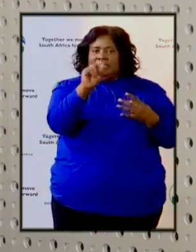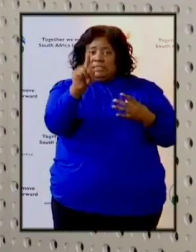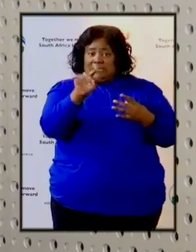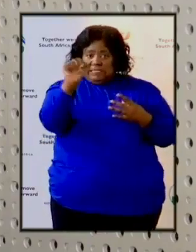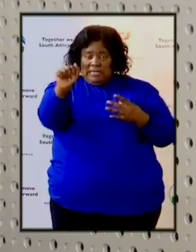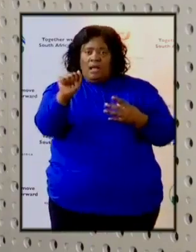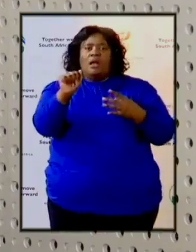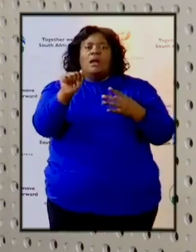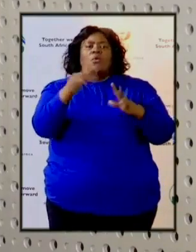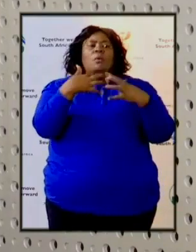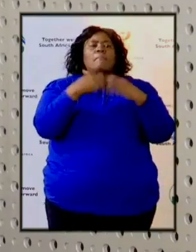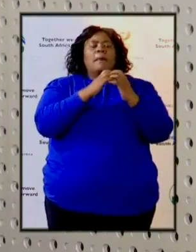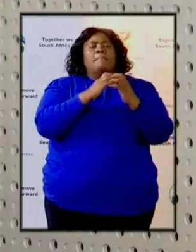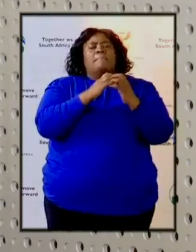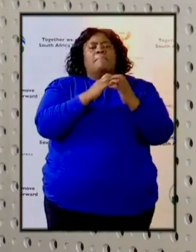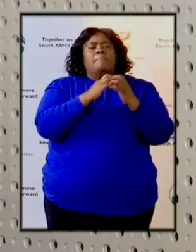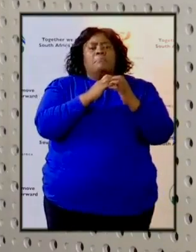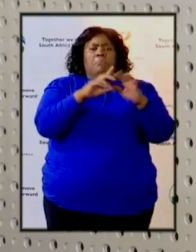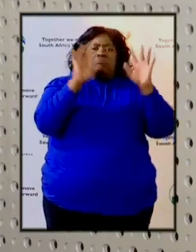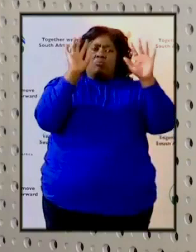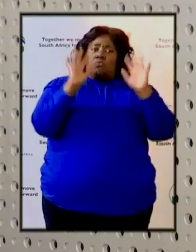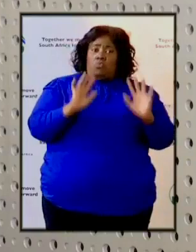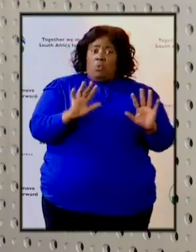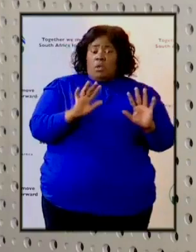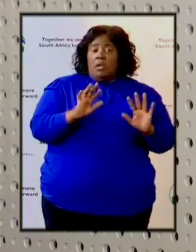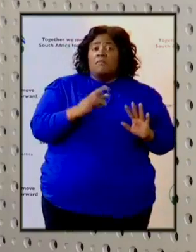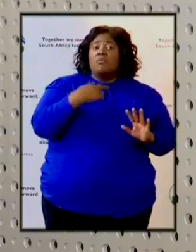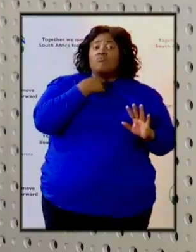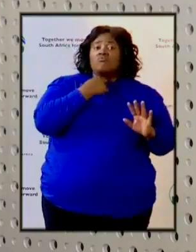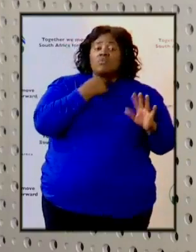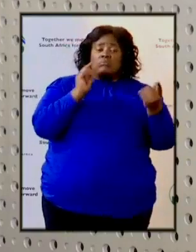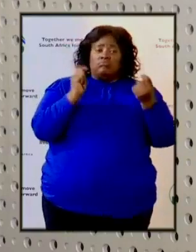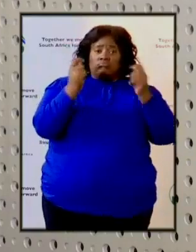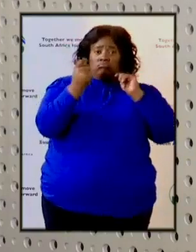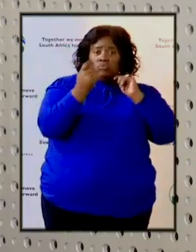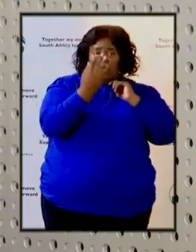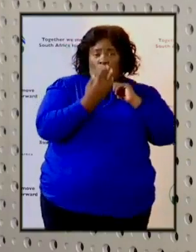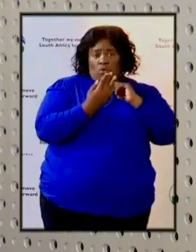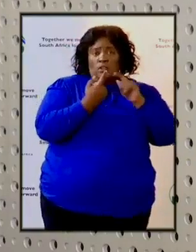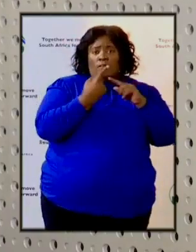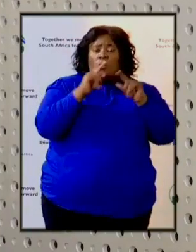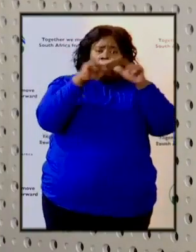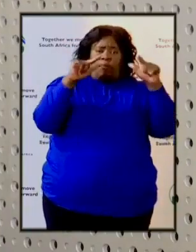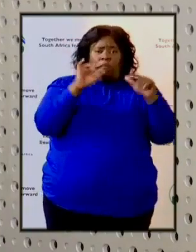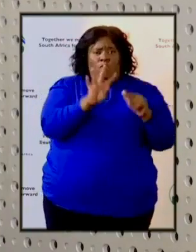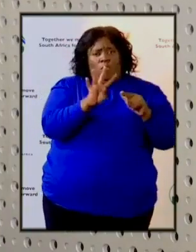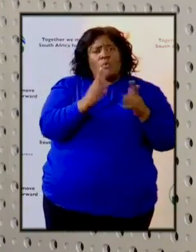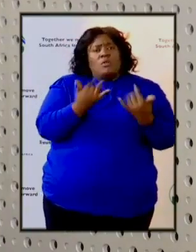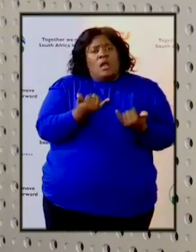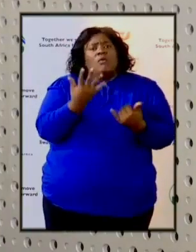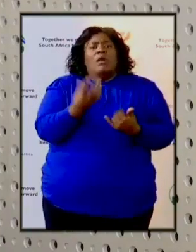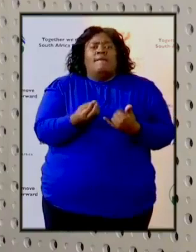risk-adjusted approach to easing the lockdown to level 4. We now have